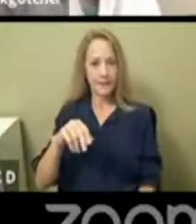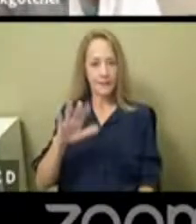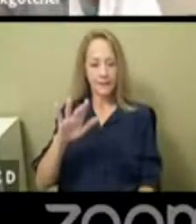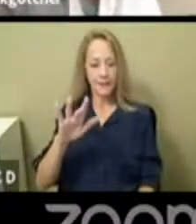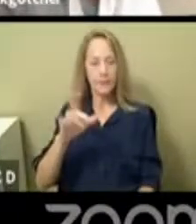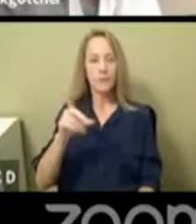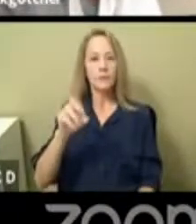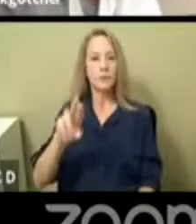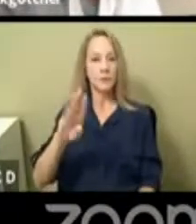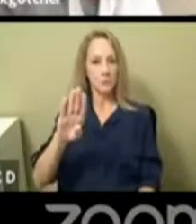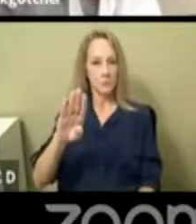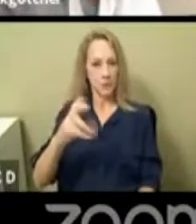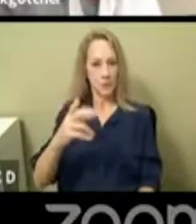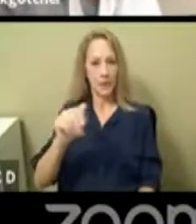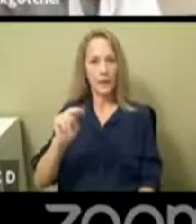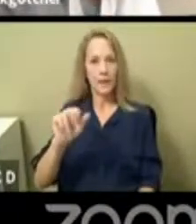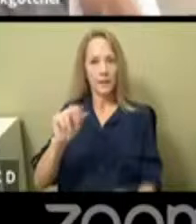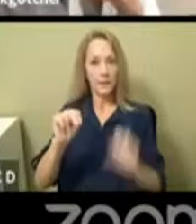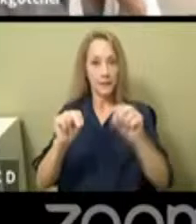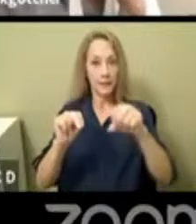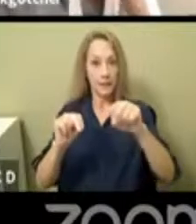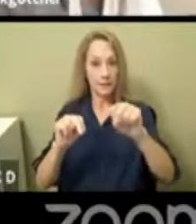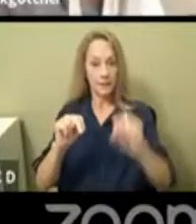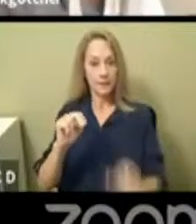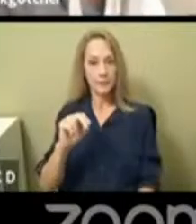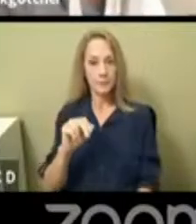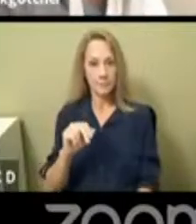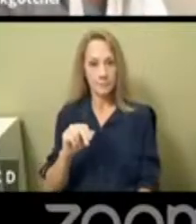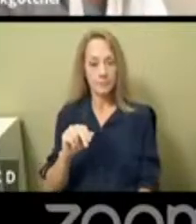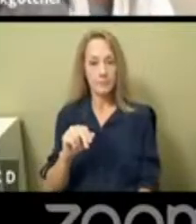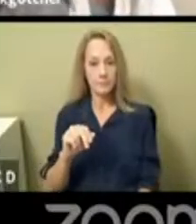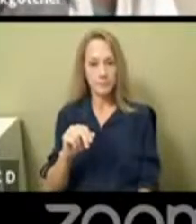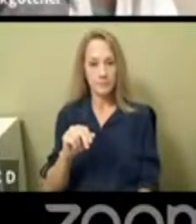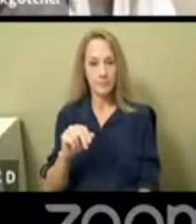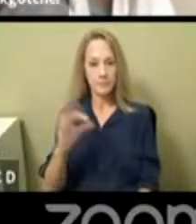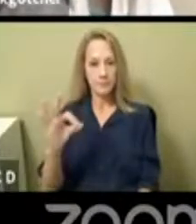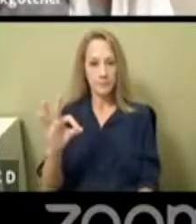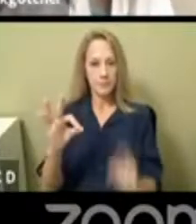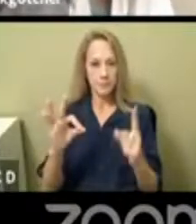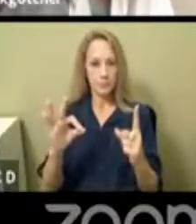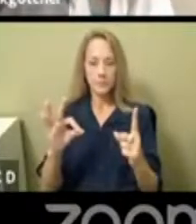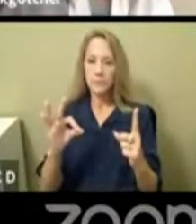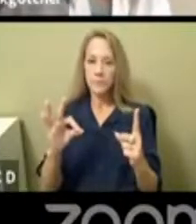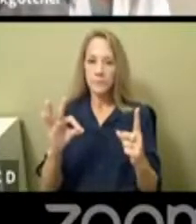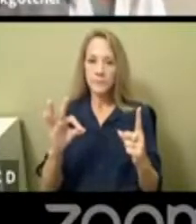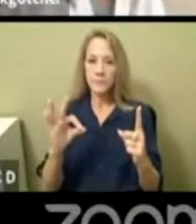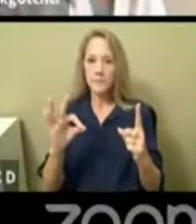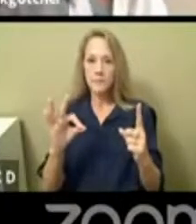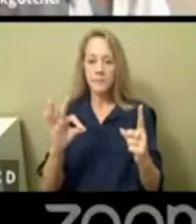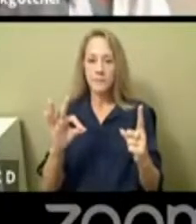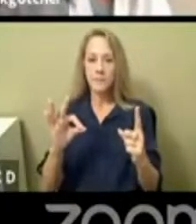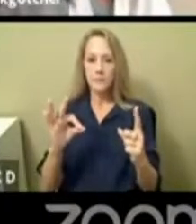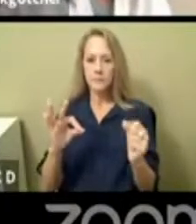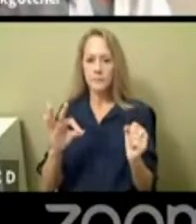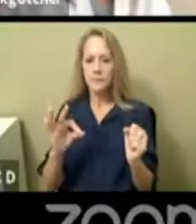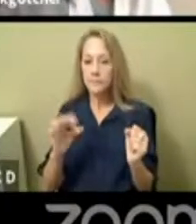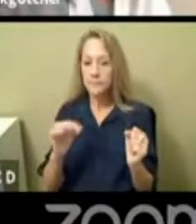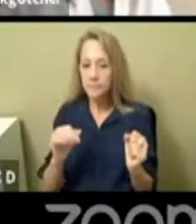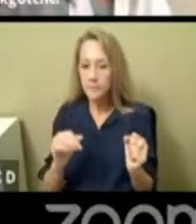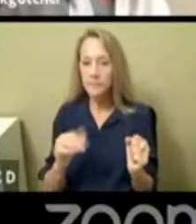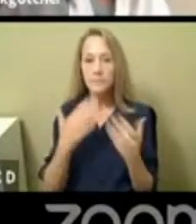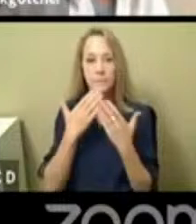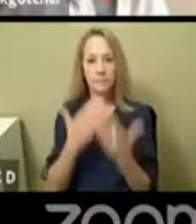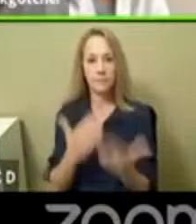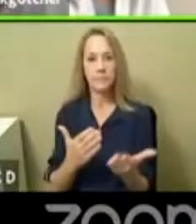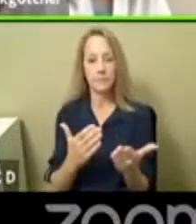Dr. Buchanan? Yes. Okay, it's 9-1. 1-7 vote. Thank you.